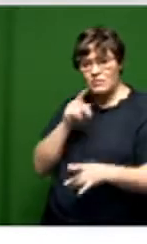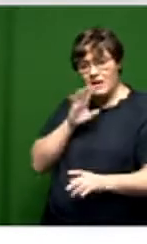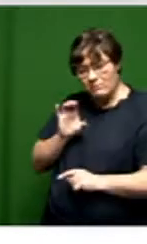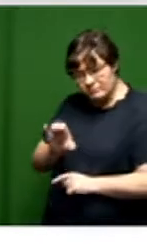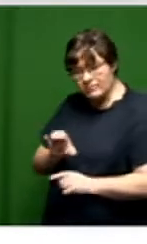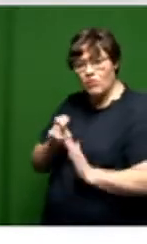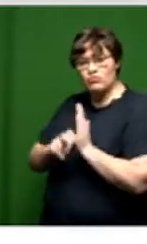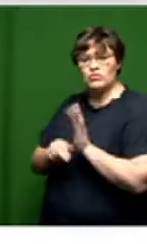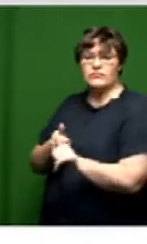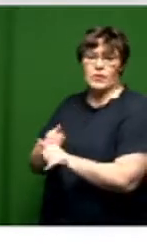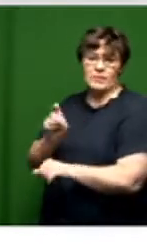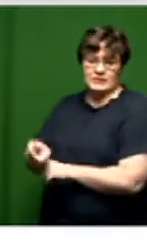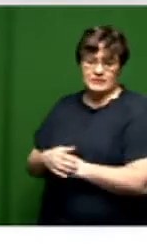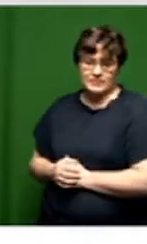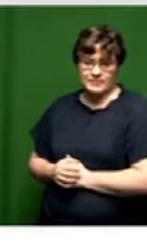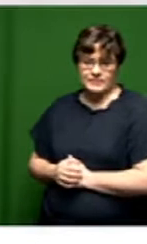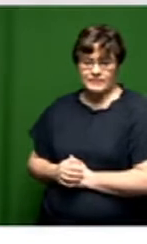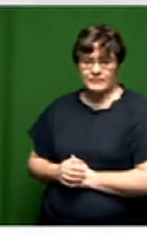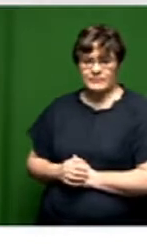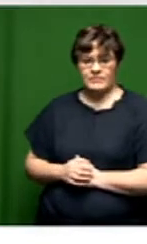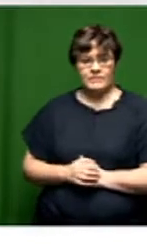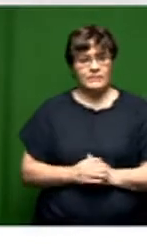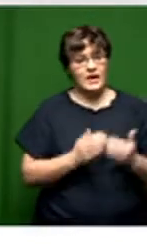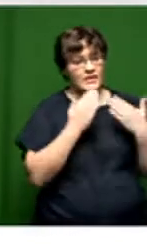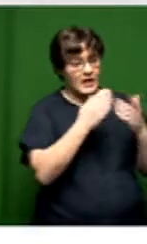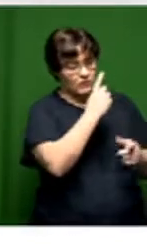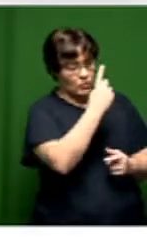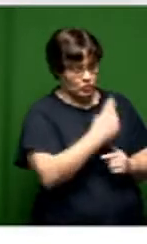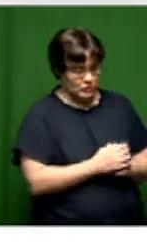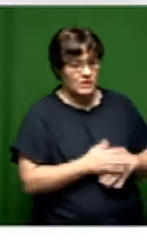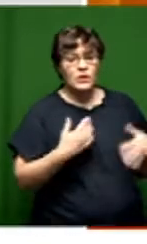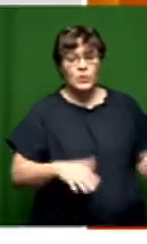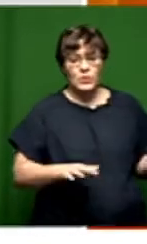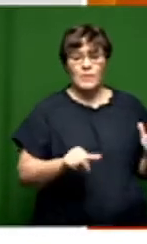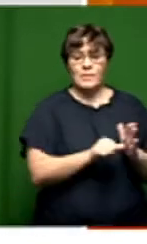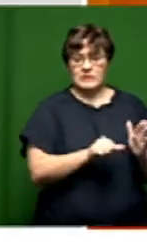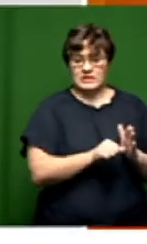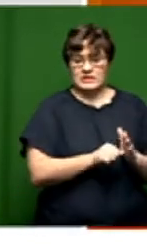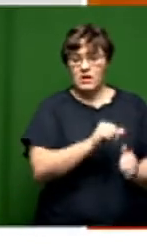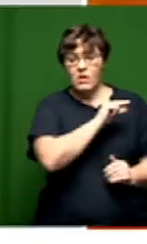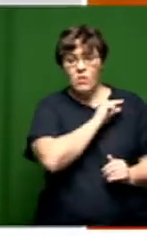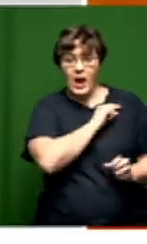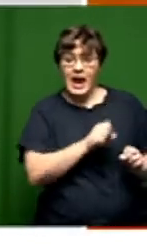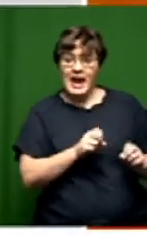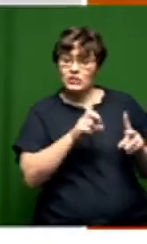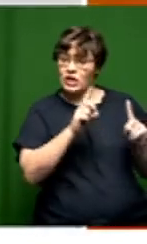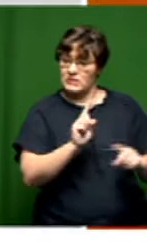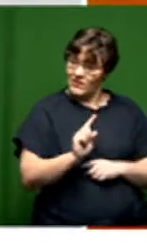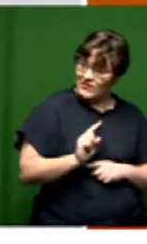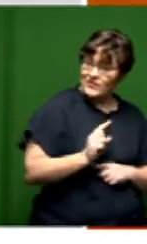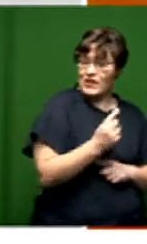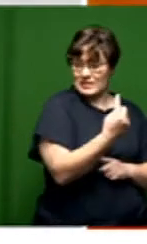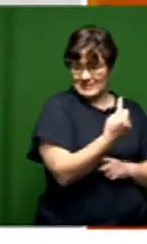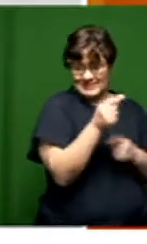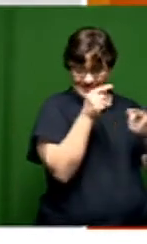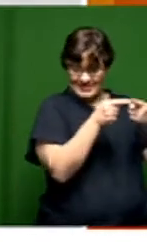those rights? Thank you so much for this question, and it's very important because education is the first, if